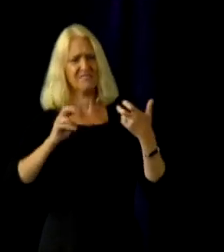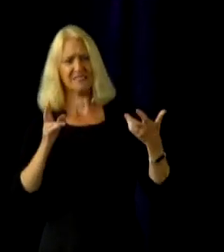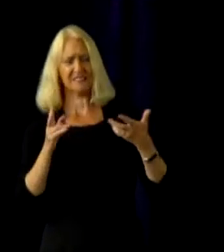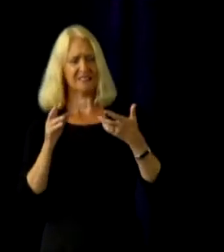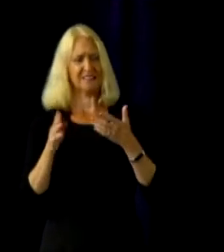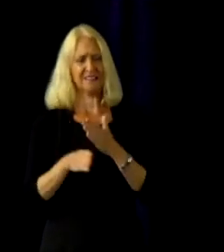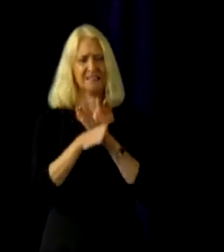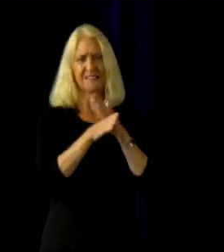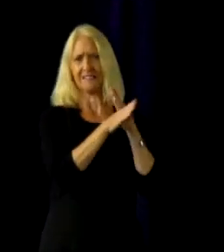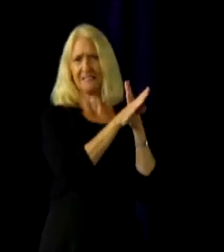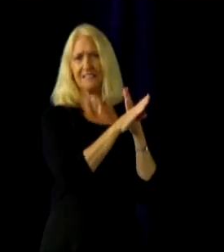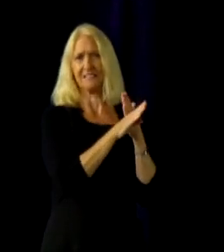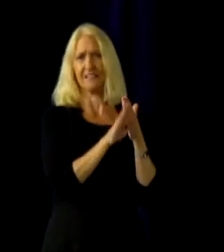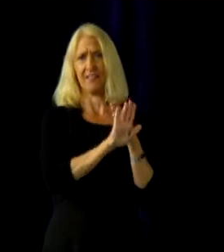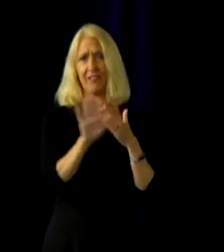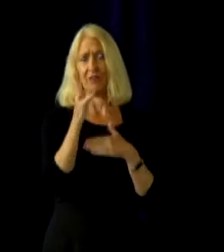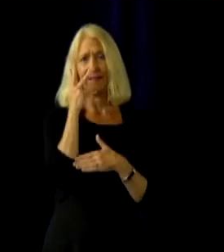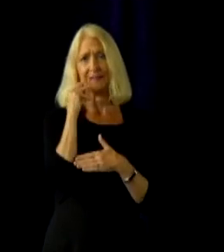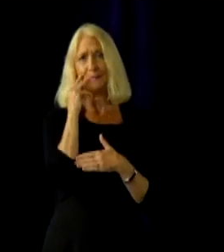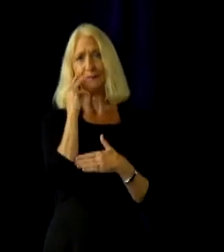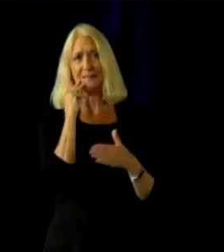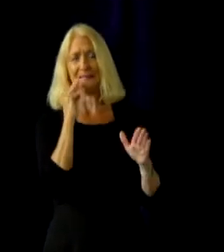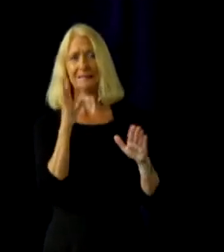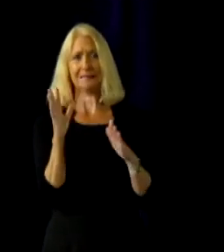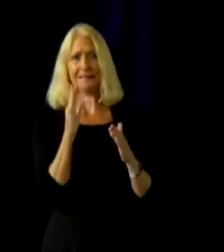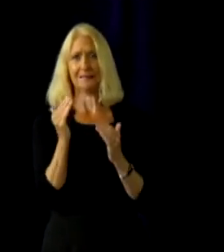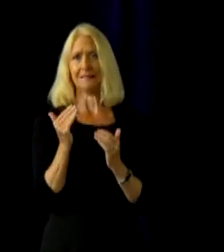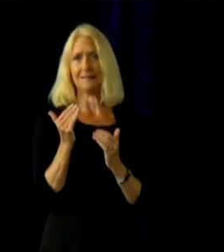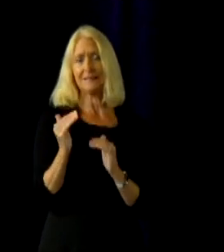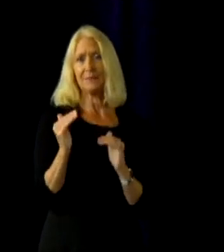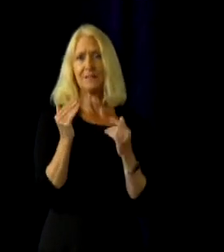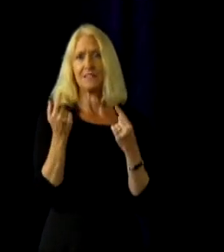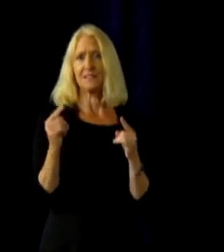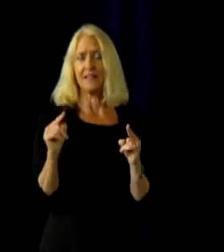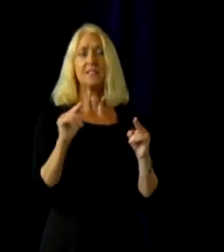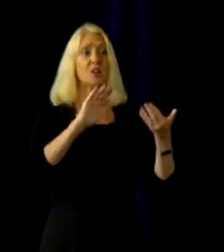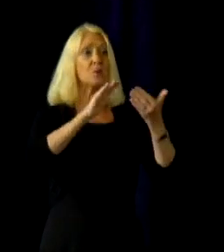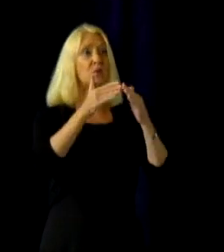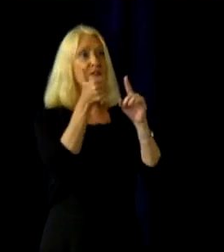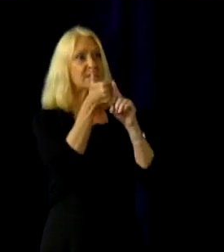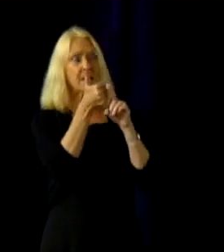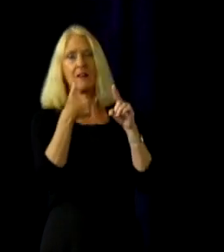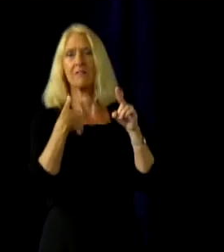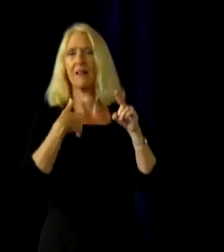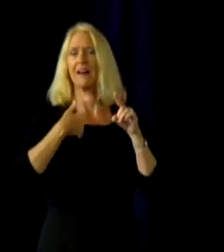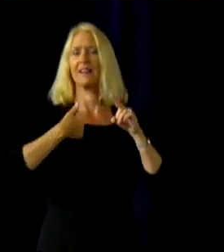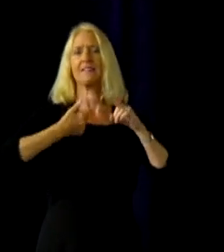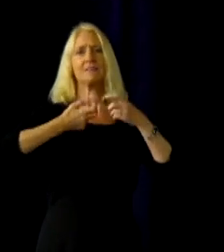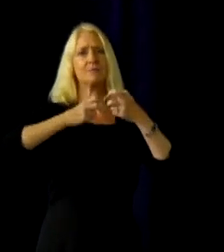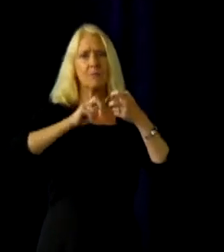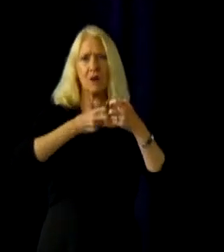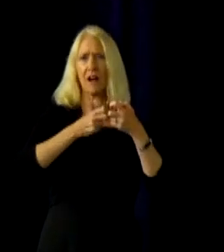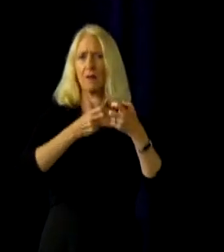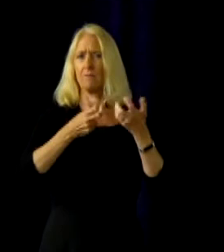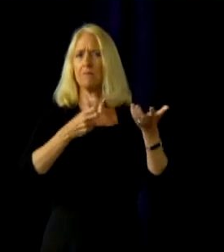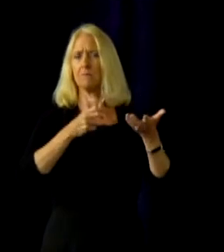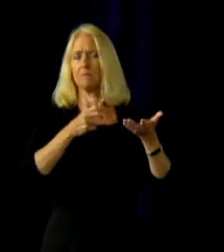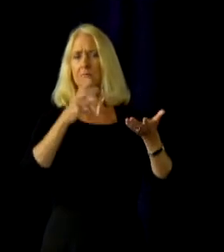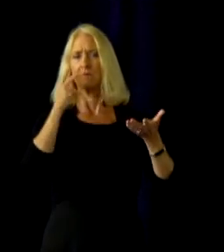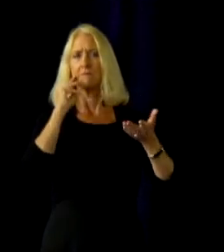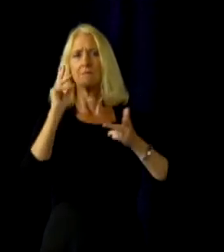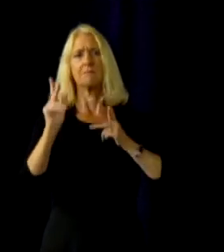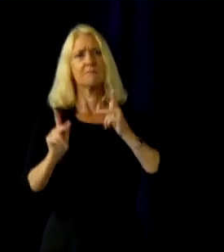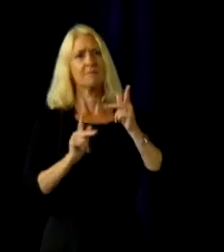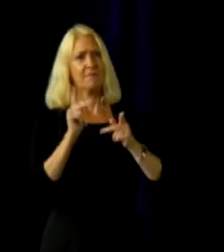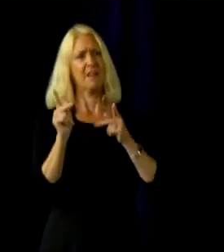they're experiencing. And the community has issues and things in which we're experiencing. People